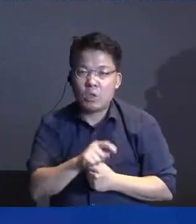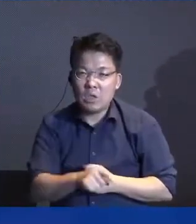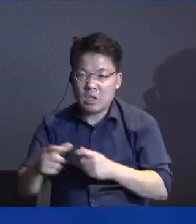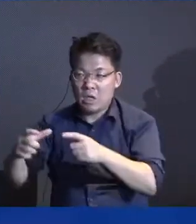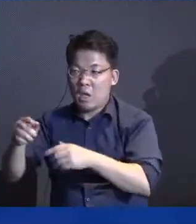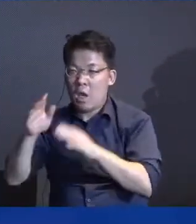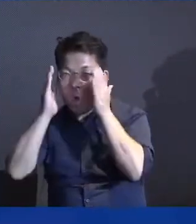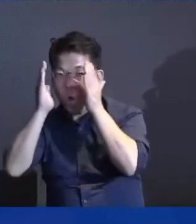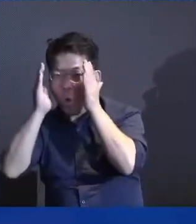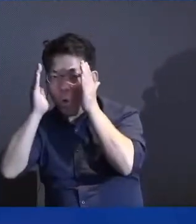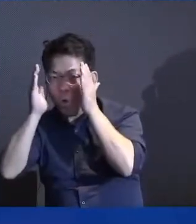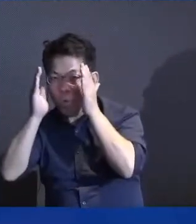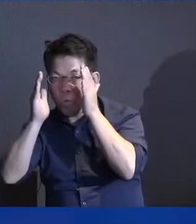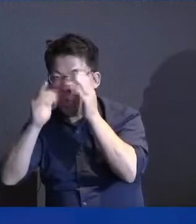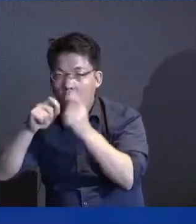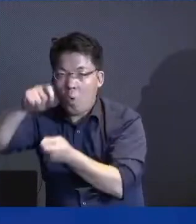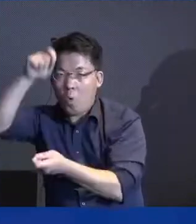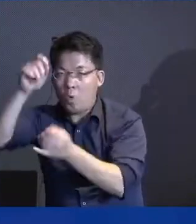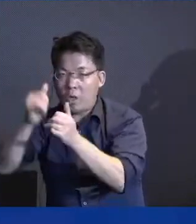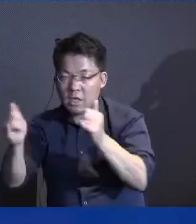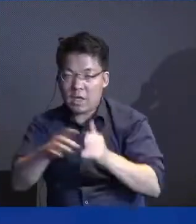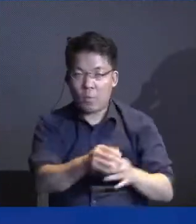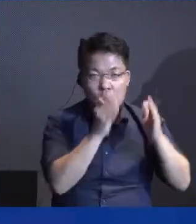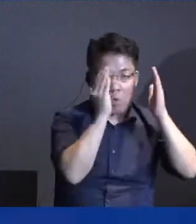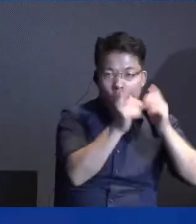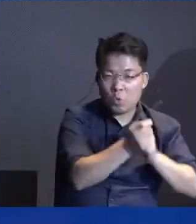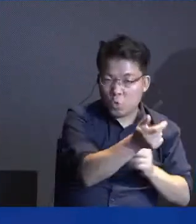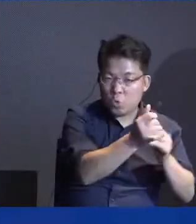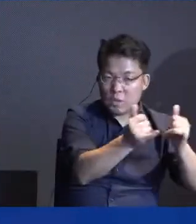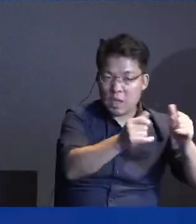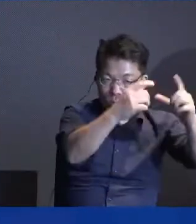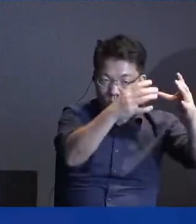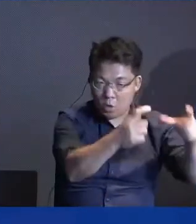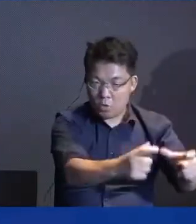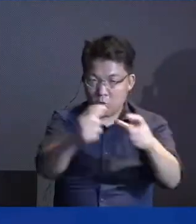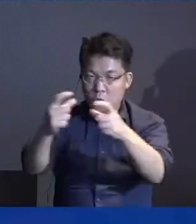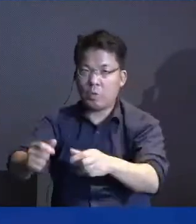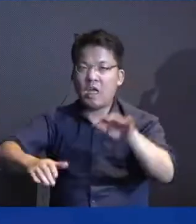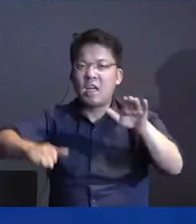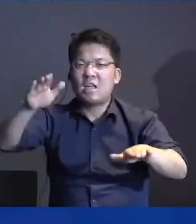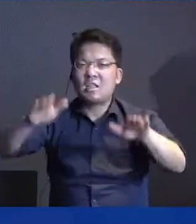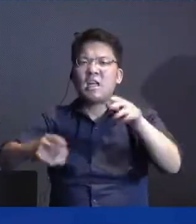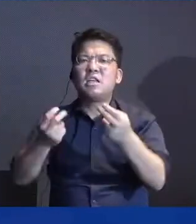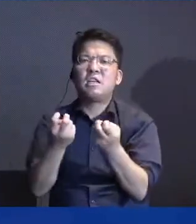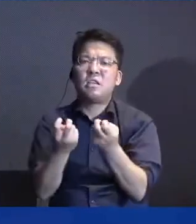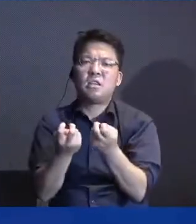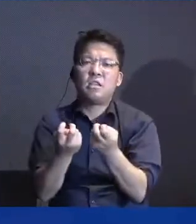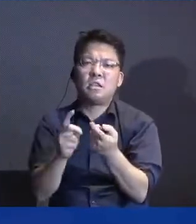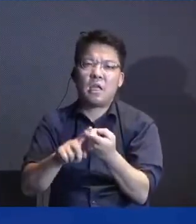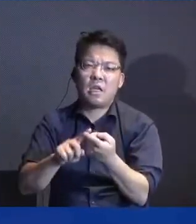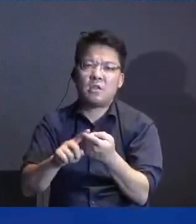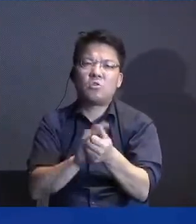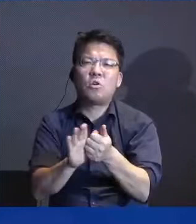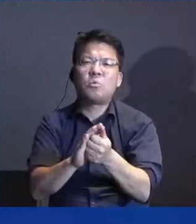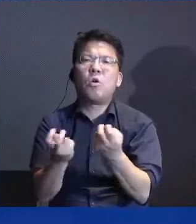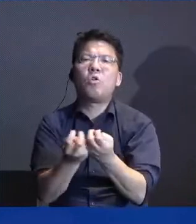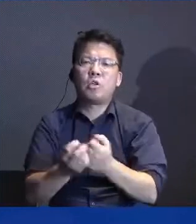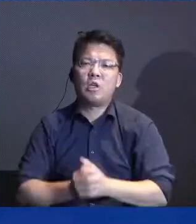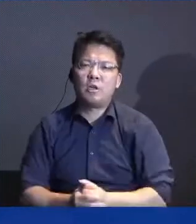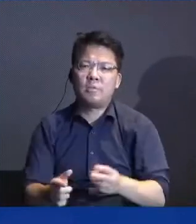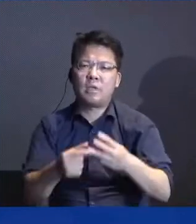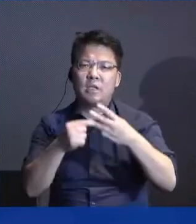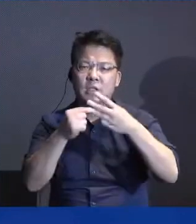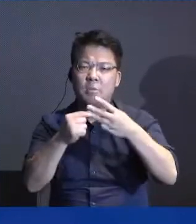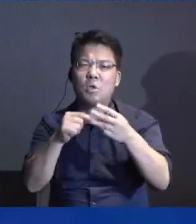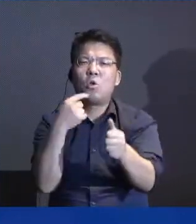is very similar, relating to educational level. So in your talk, you